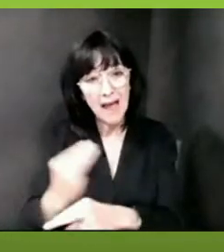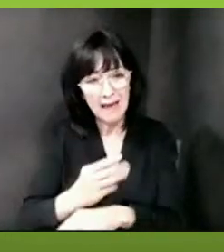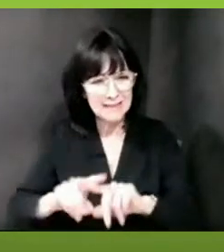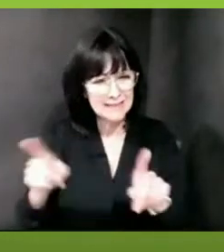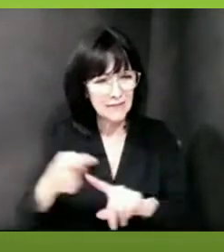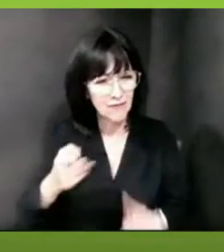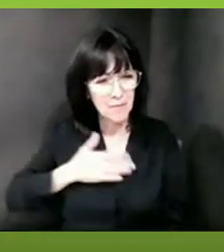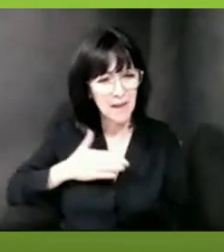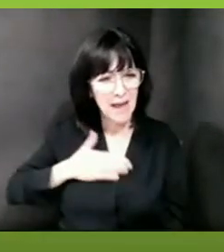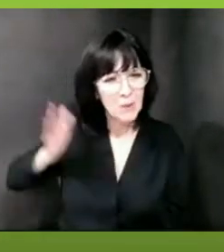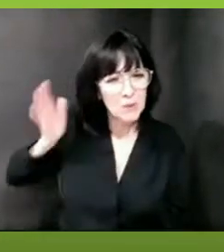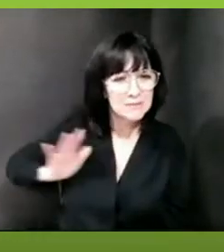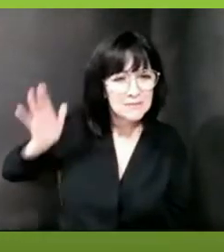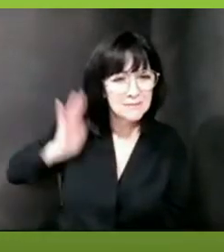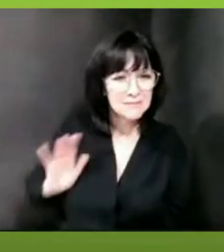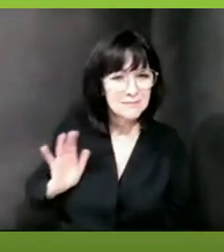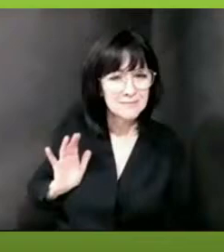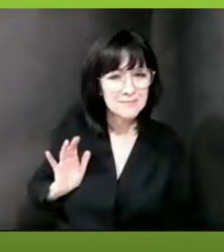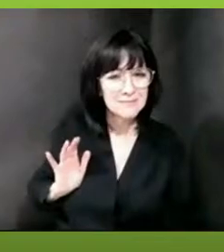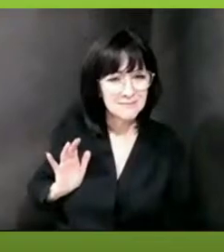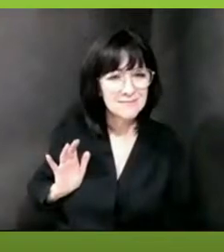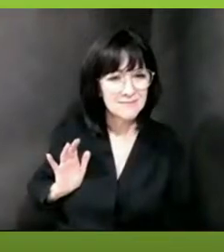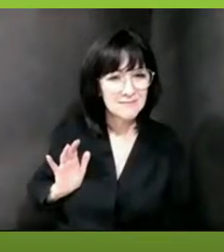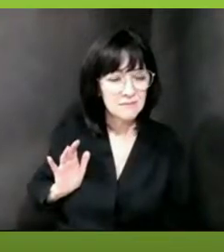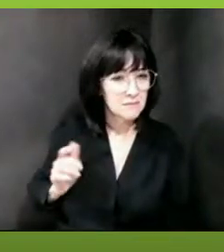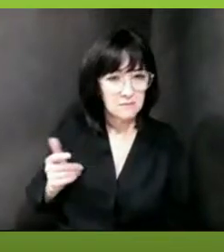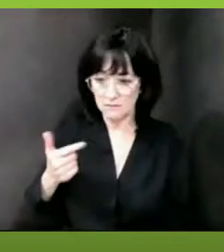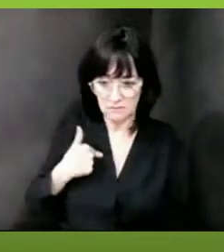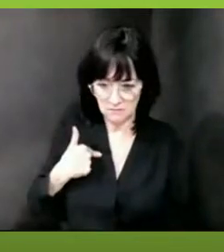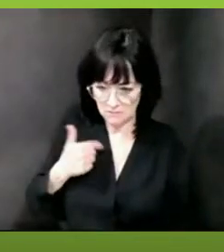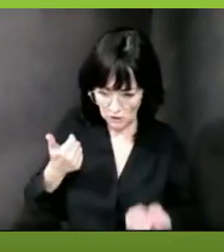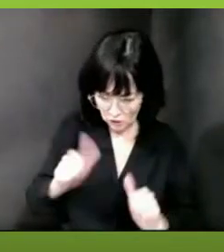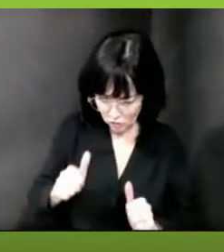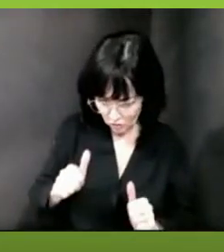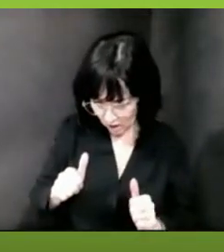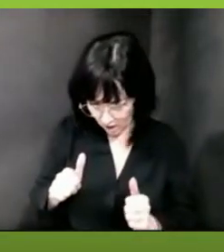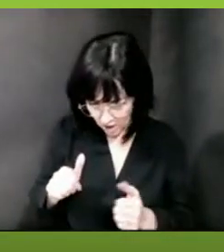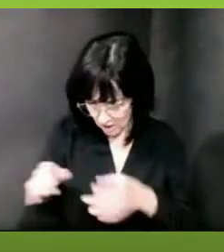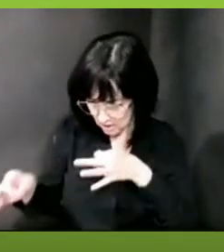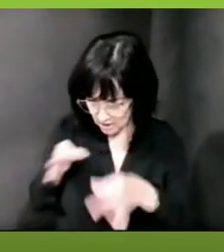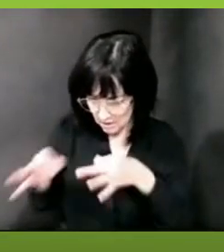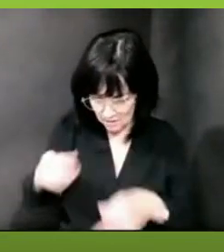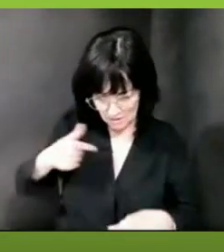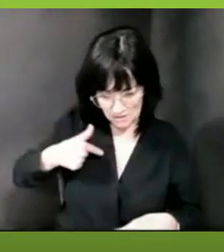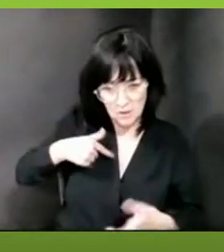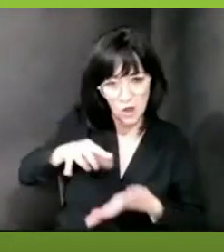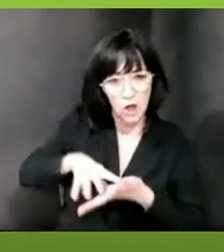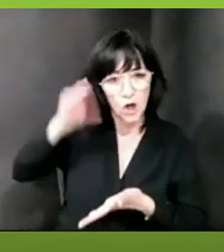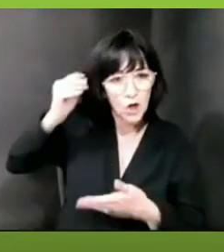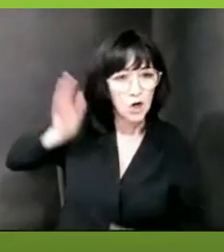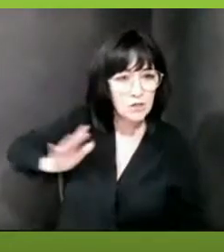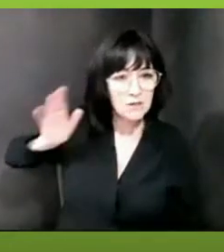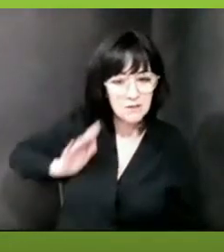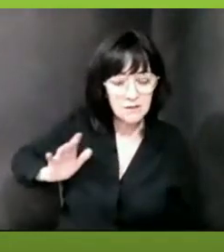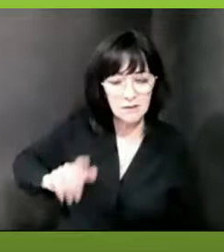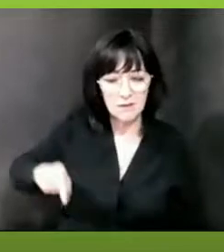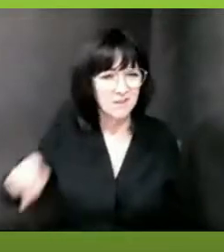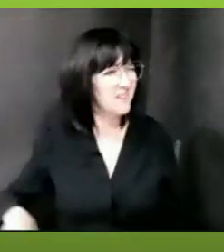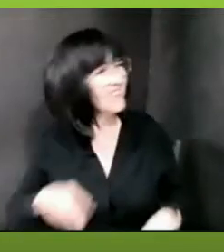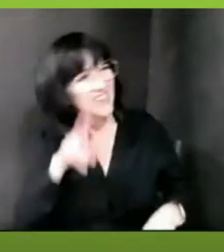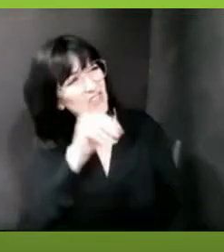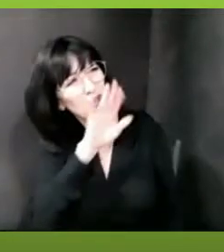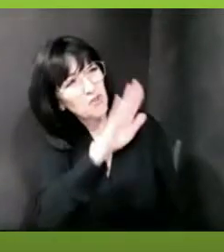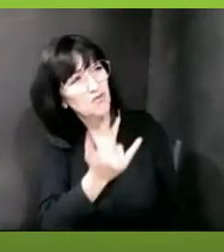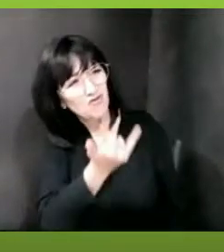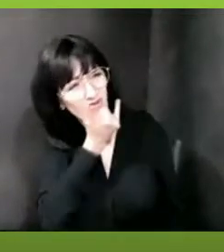a disconnect because they don't understand what we're trying to tell them. And we don't understand what they're trying to tell us.